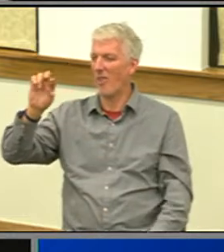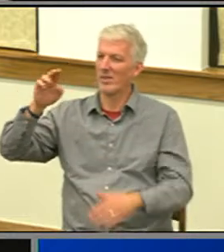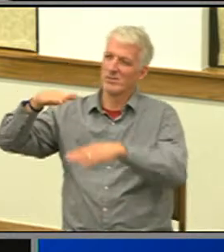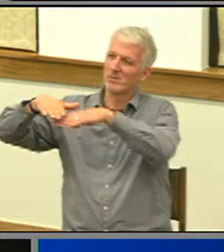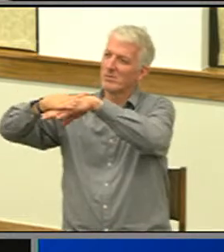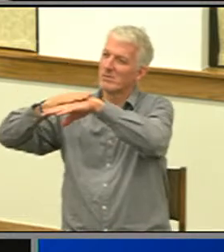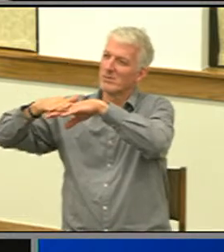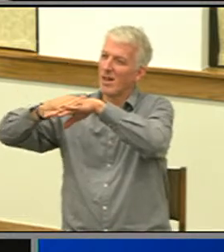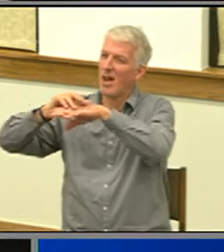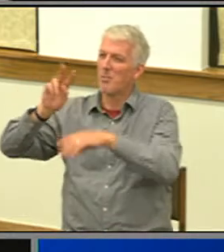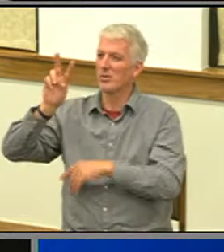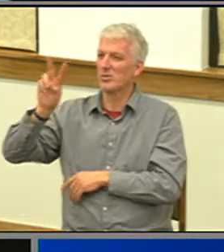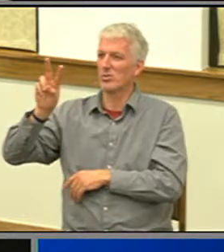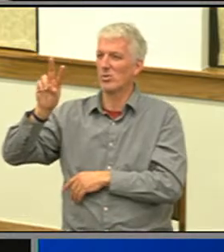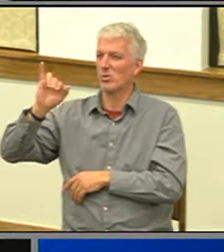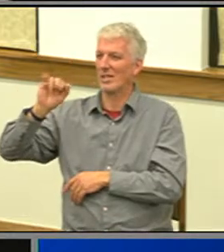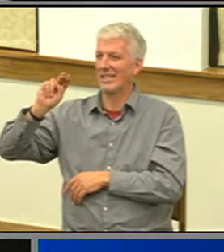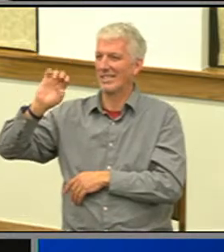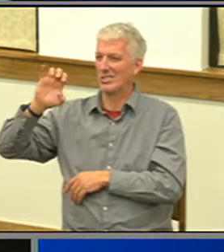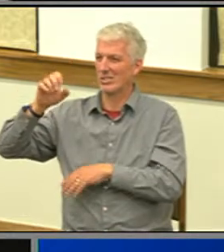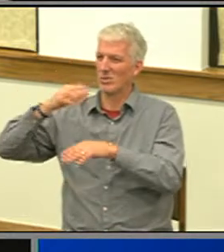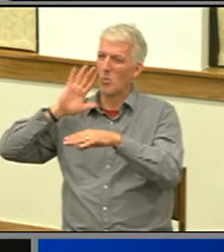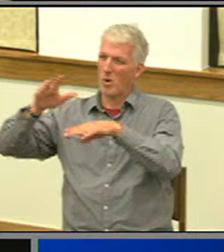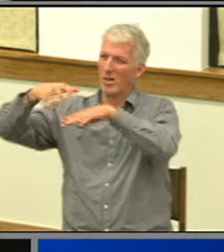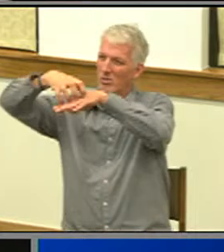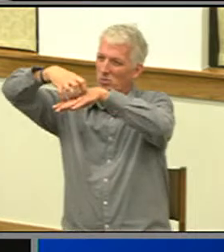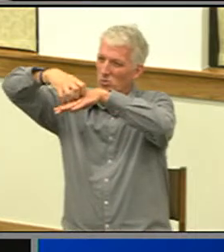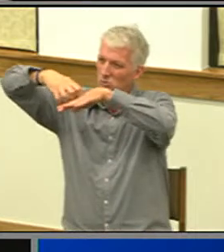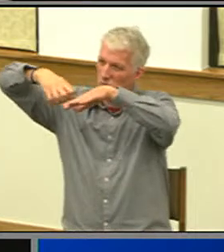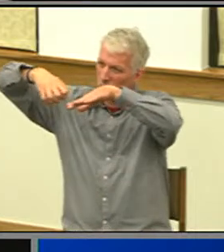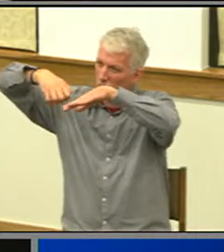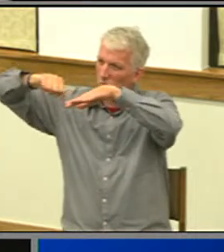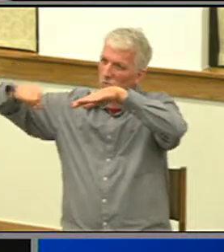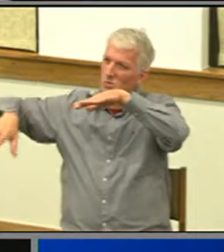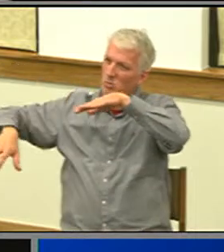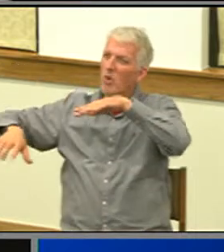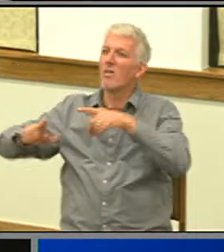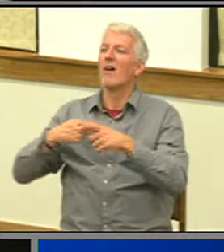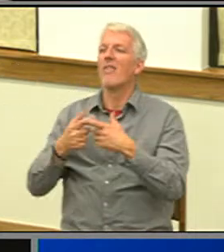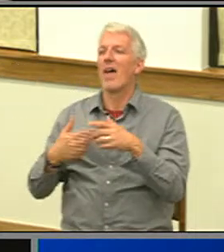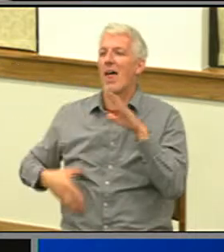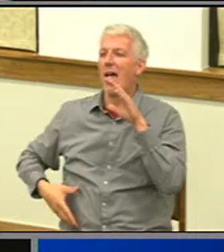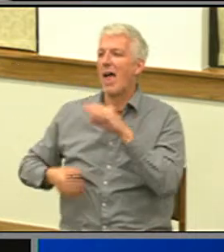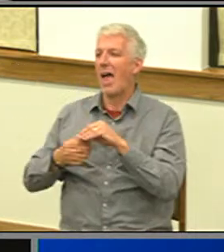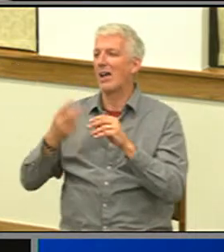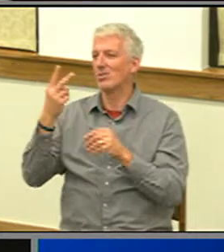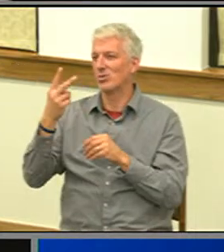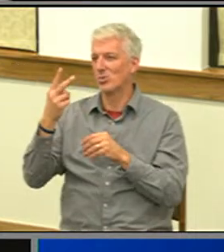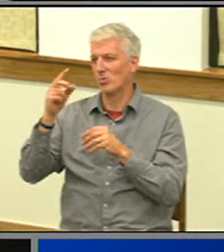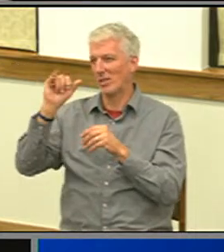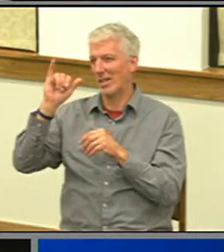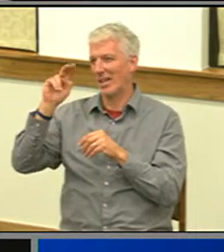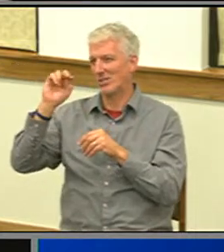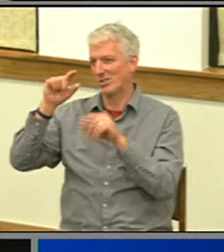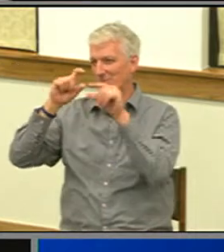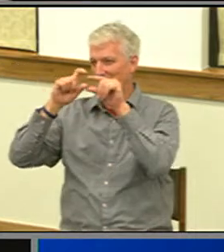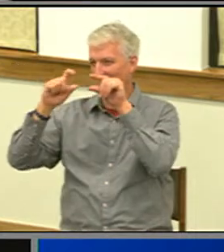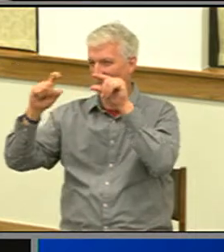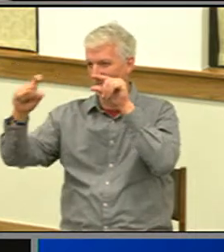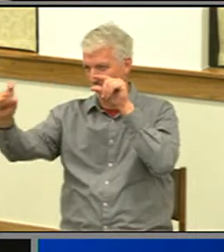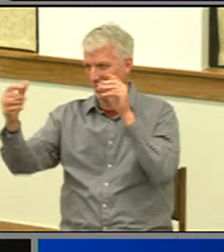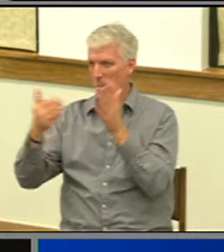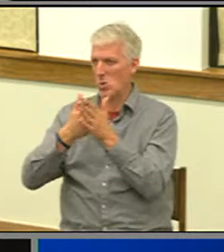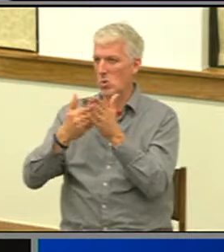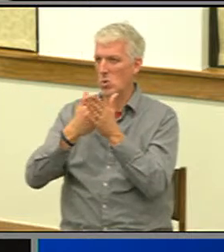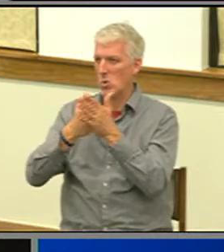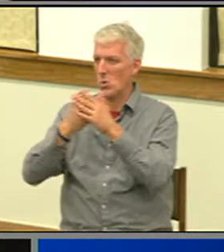of the existing AC pavement and the placement of 2 inches of ARHM, asphalt rubberized